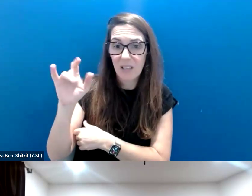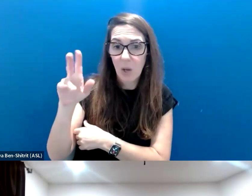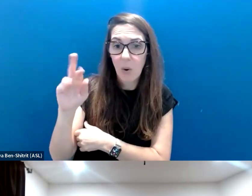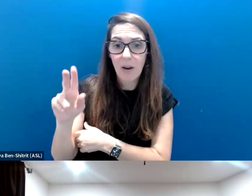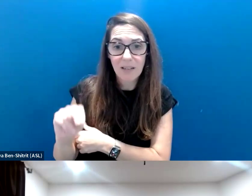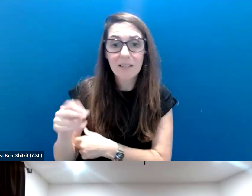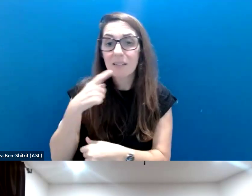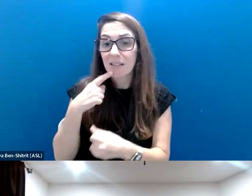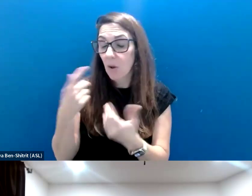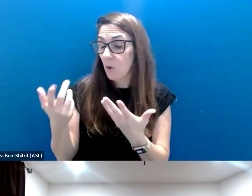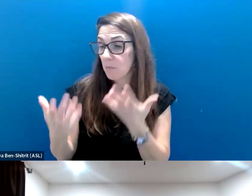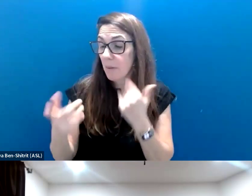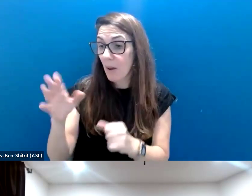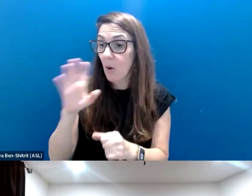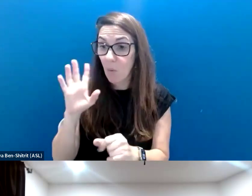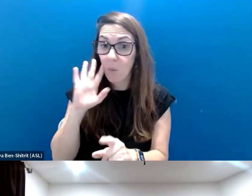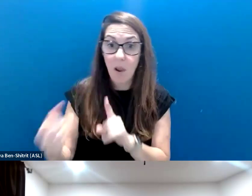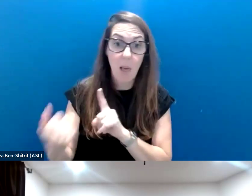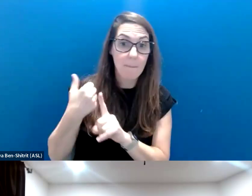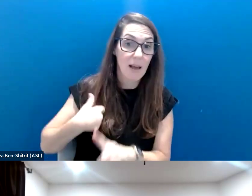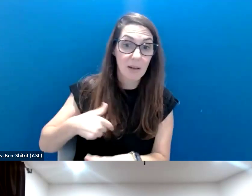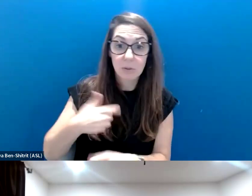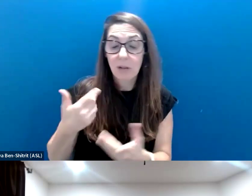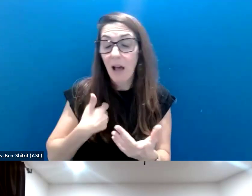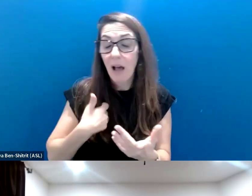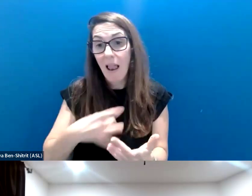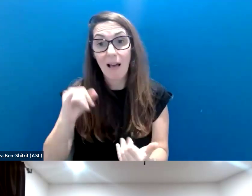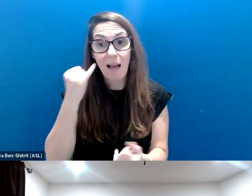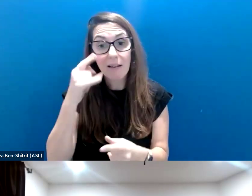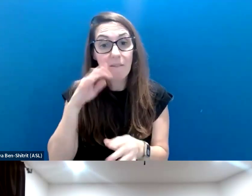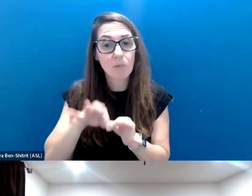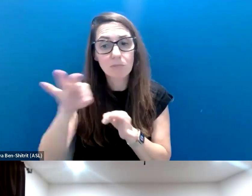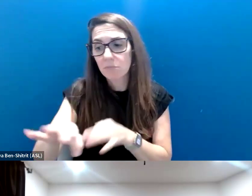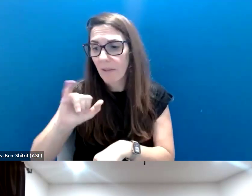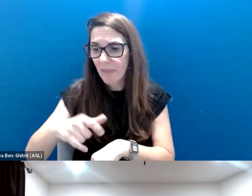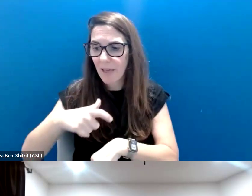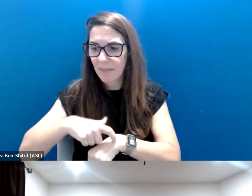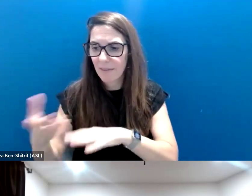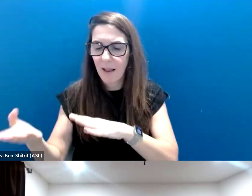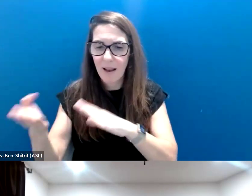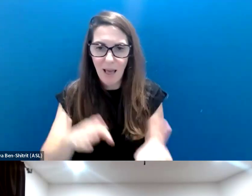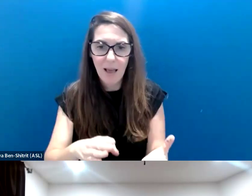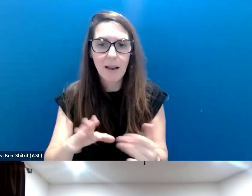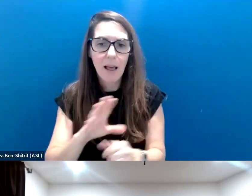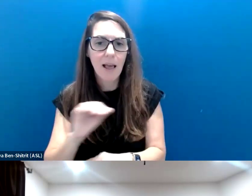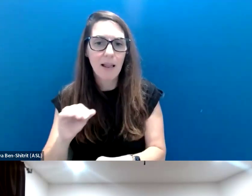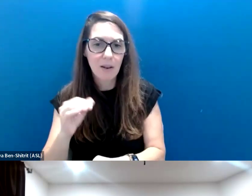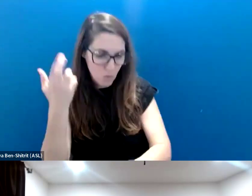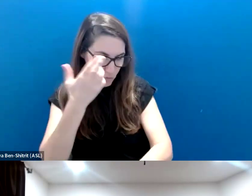the less I like the idea of postponing the timeline. And the rationale is,